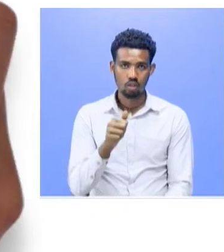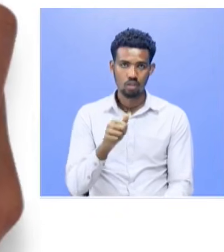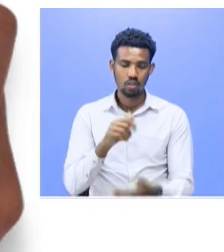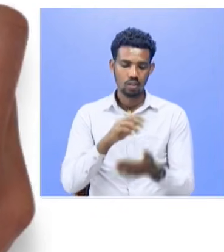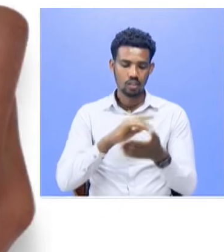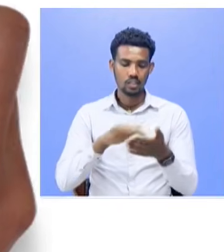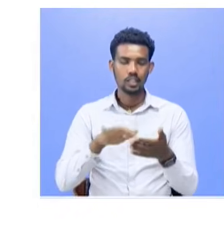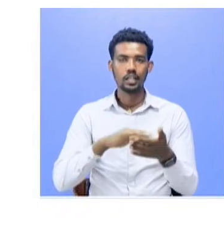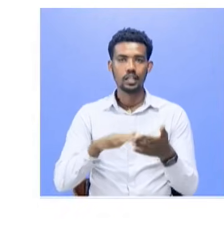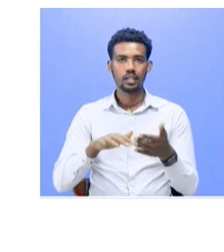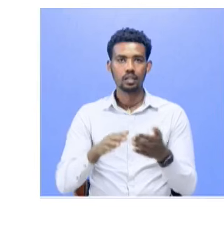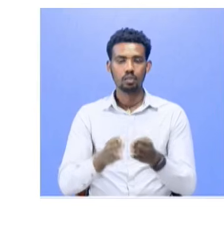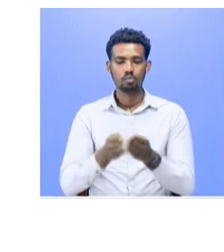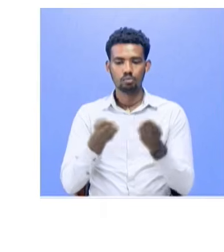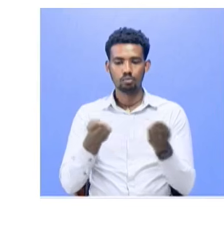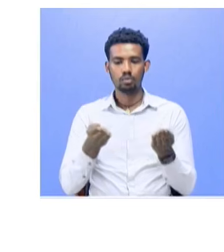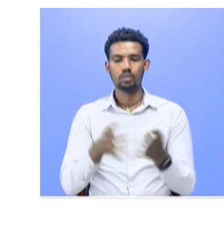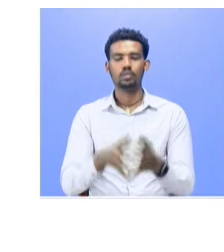book.